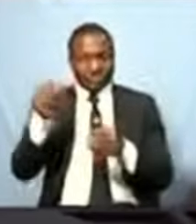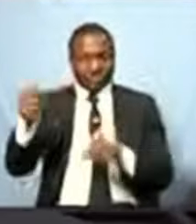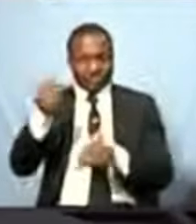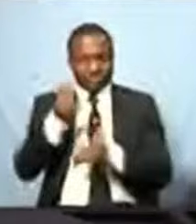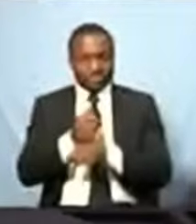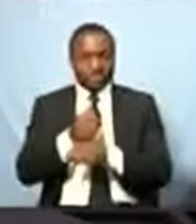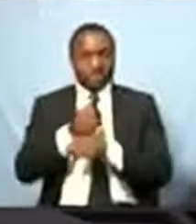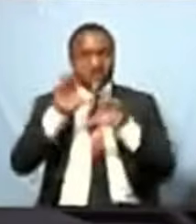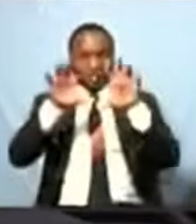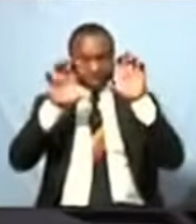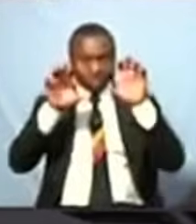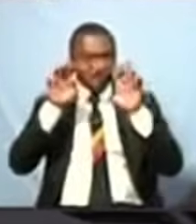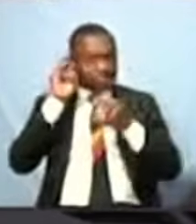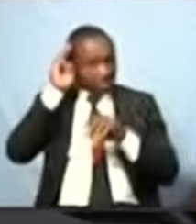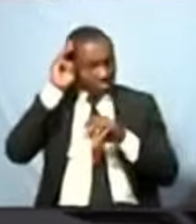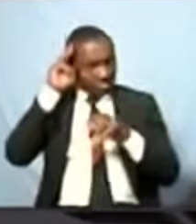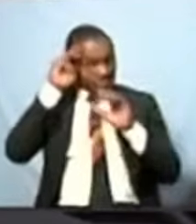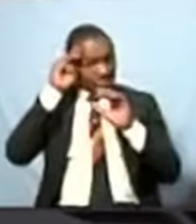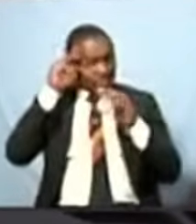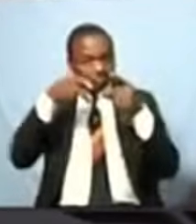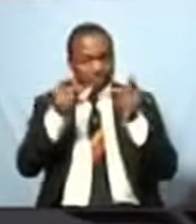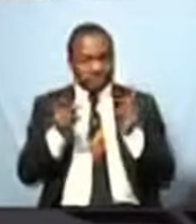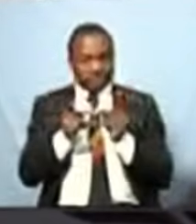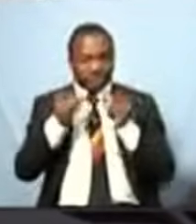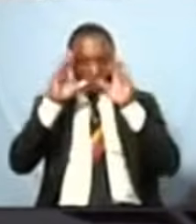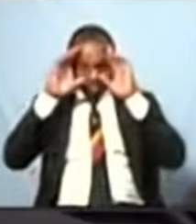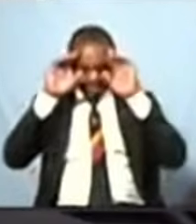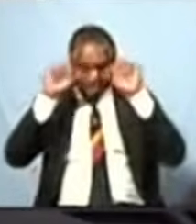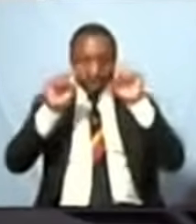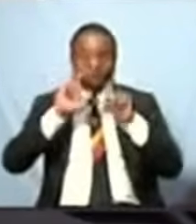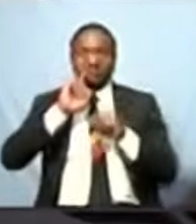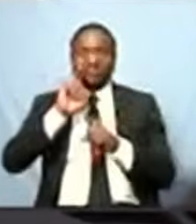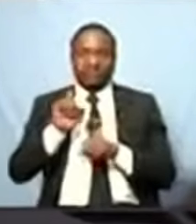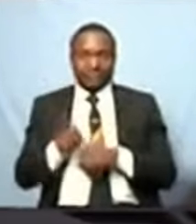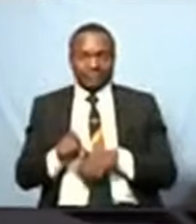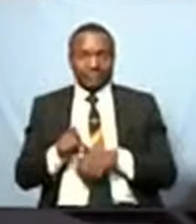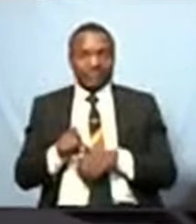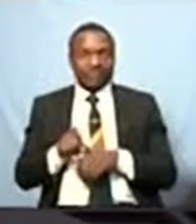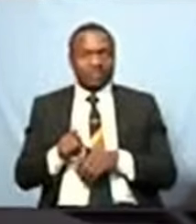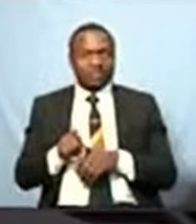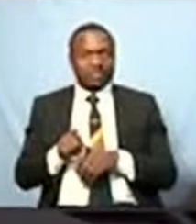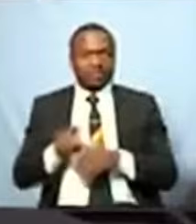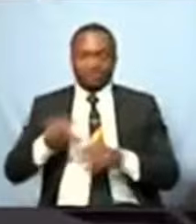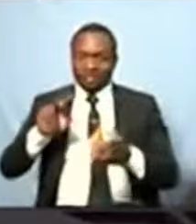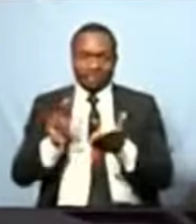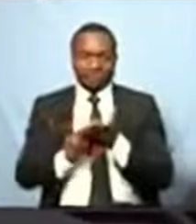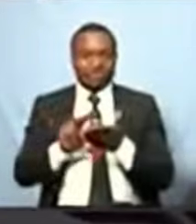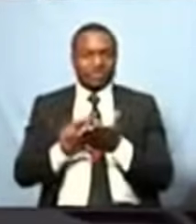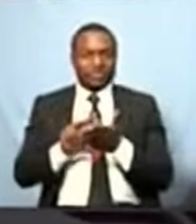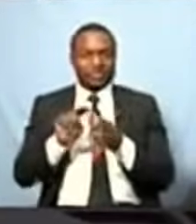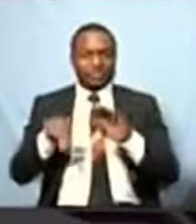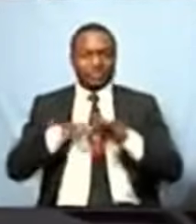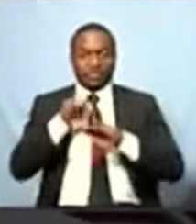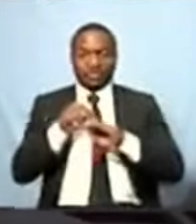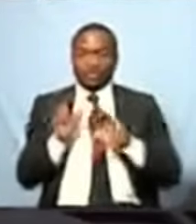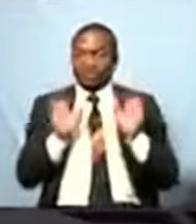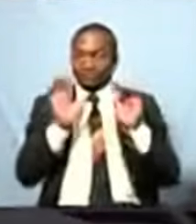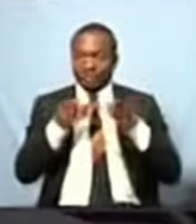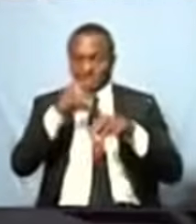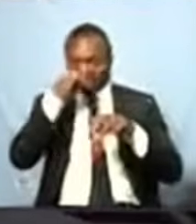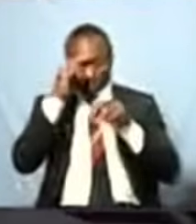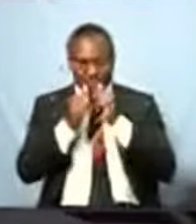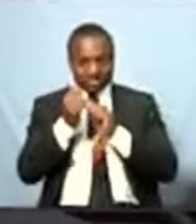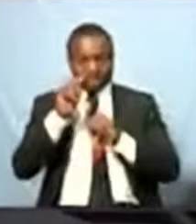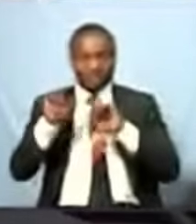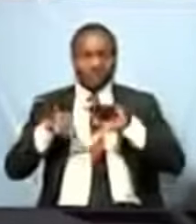to cabinet and ministerial positions by the President should be vetted and ratified by the National Assembly, because the